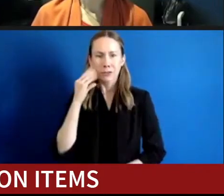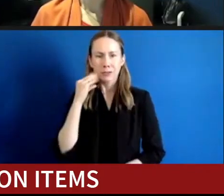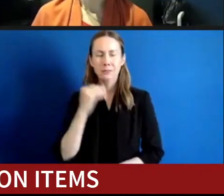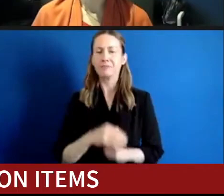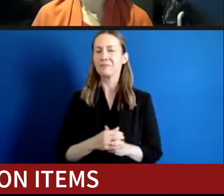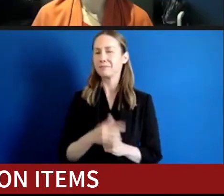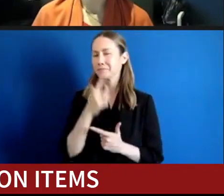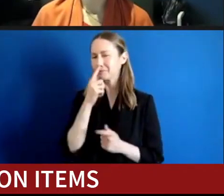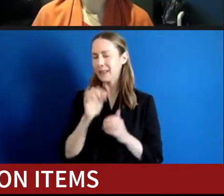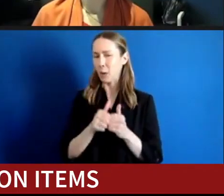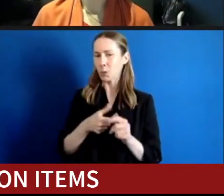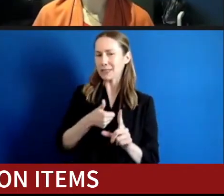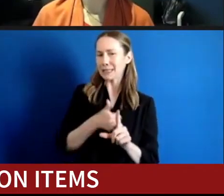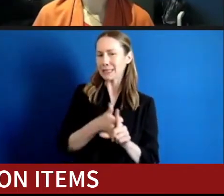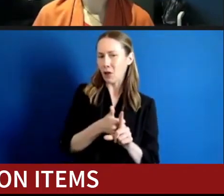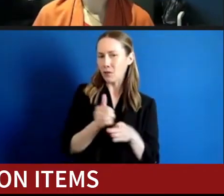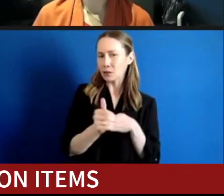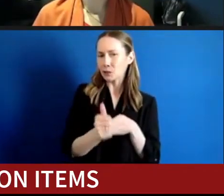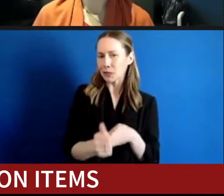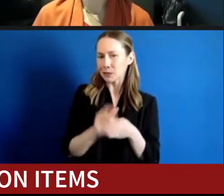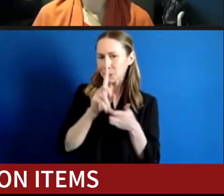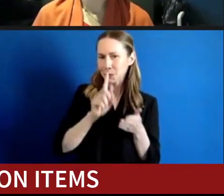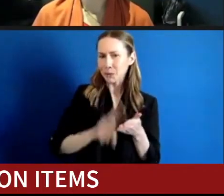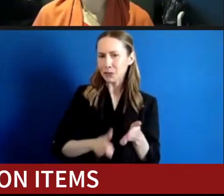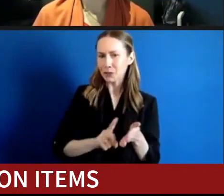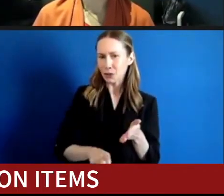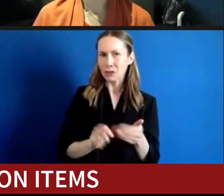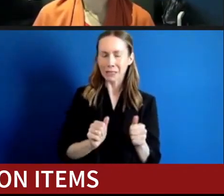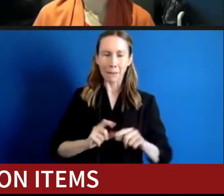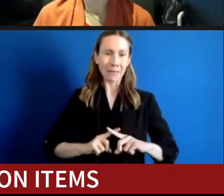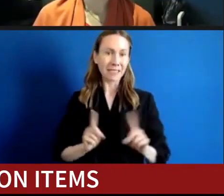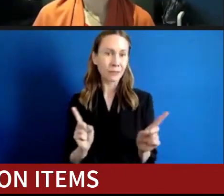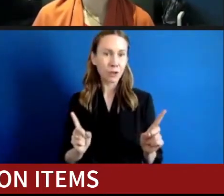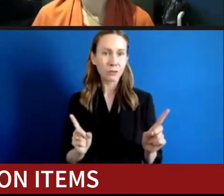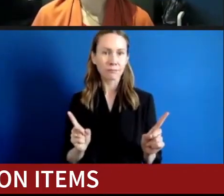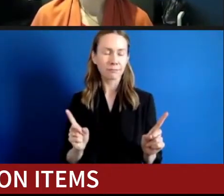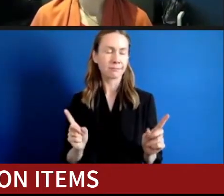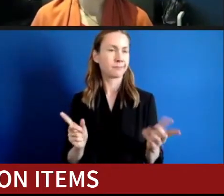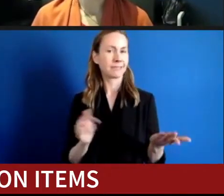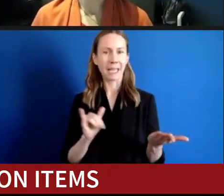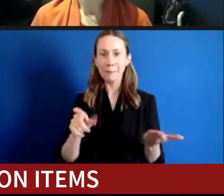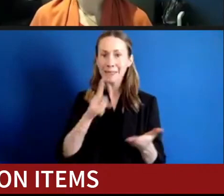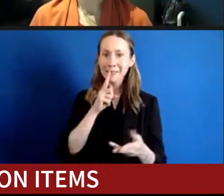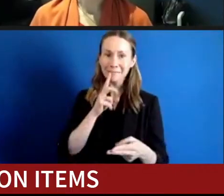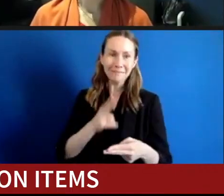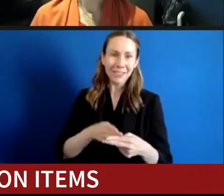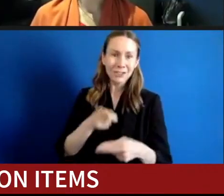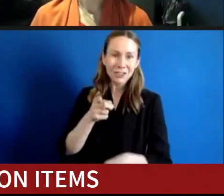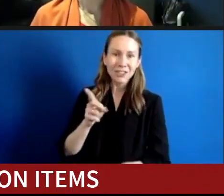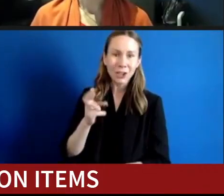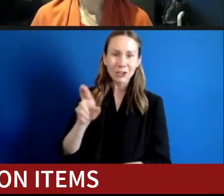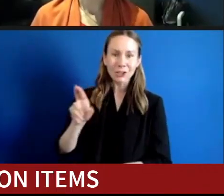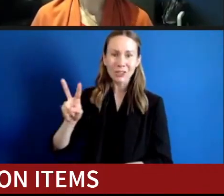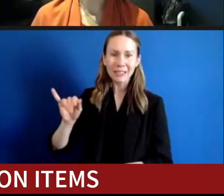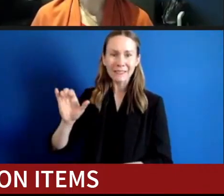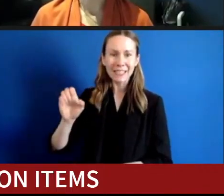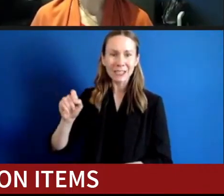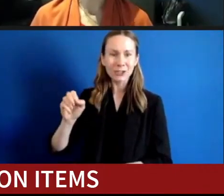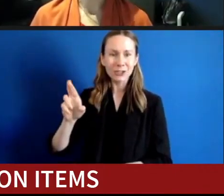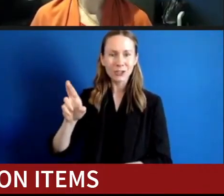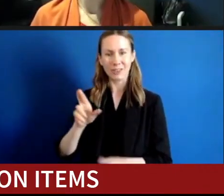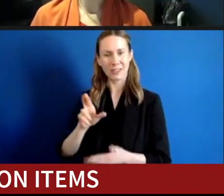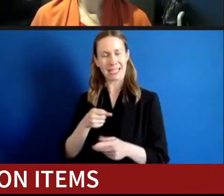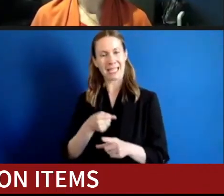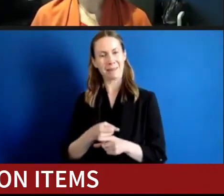kind of research can be different. Like exactly like you mentioned, Dr. Victor, kind of the impact that people